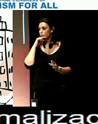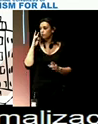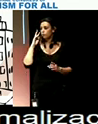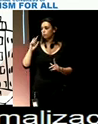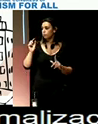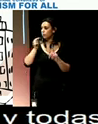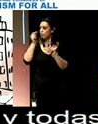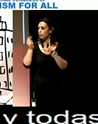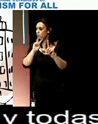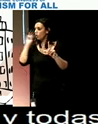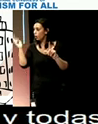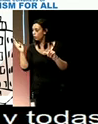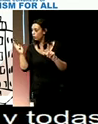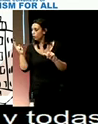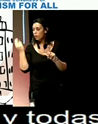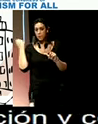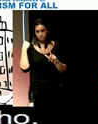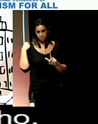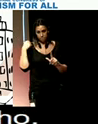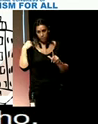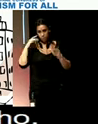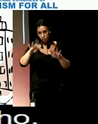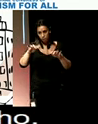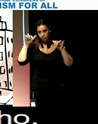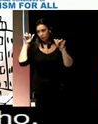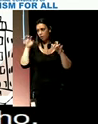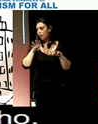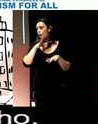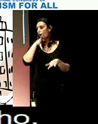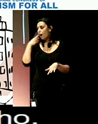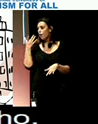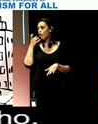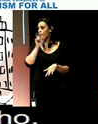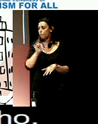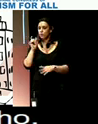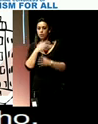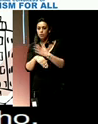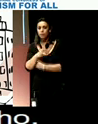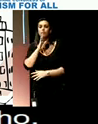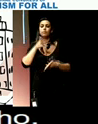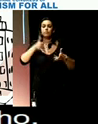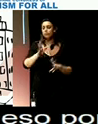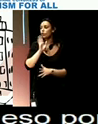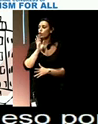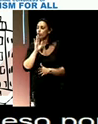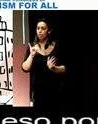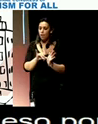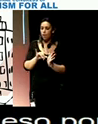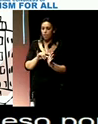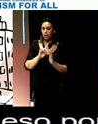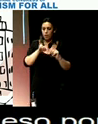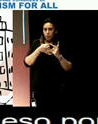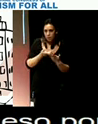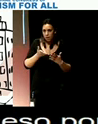And this is why I'm showing you another drawing. This is the same stage, but this time the disabled people